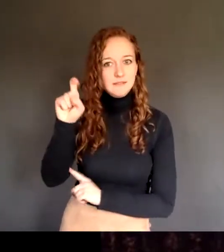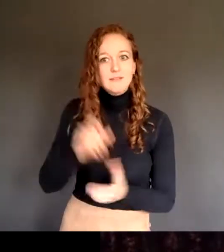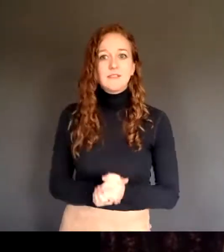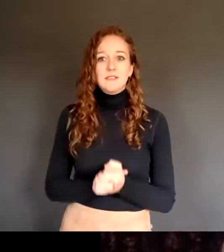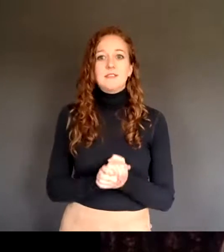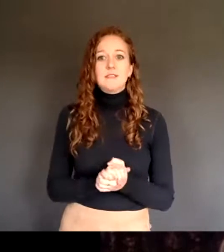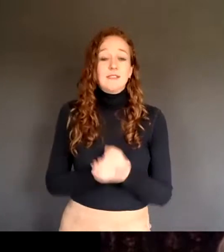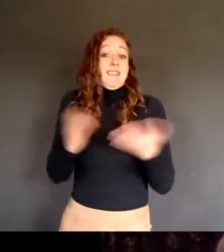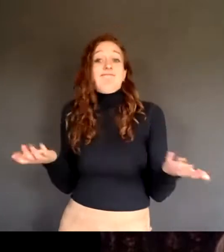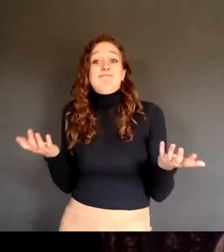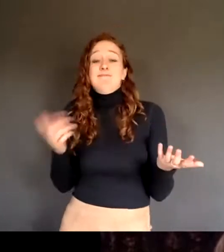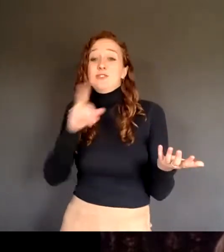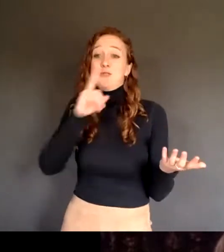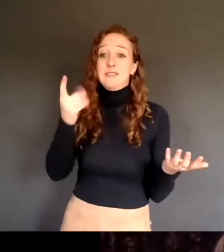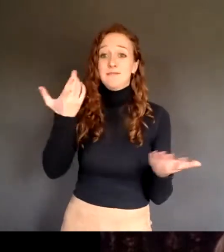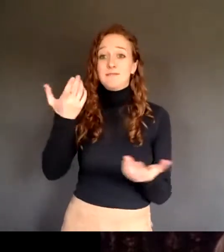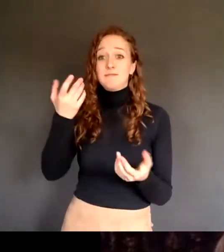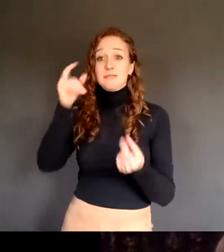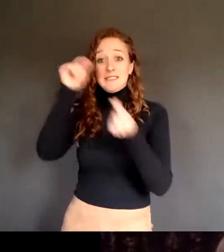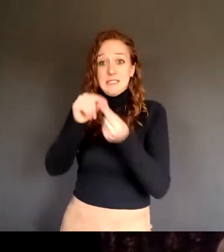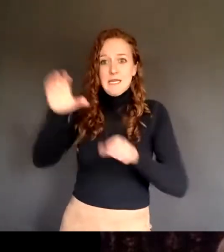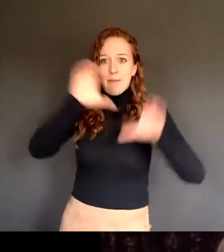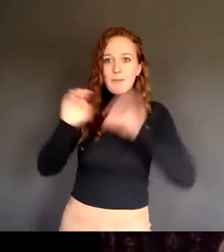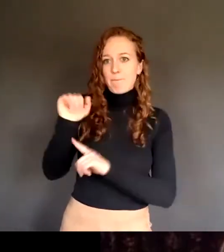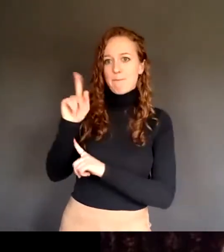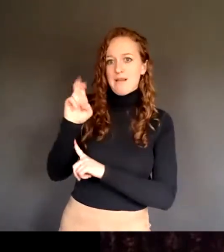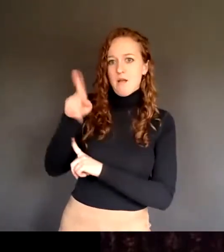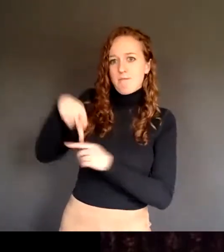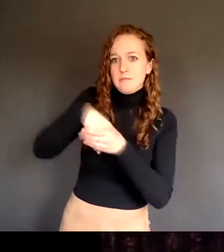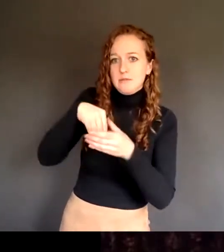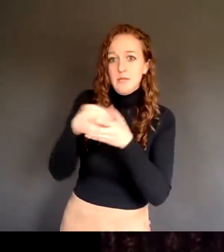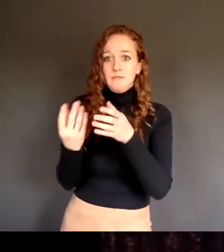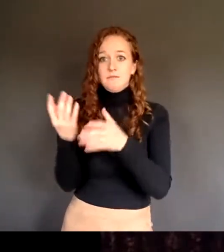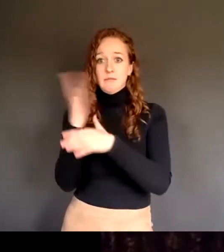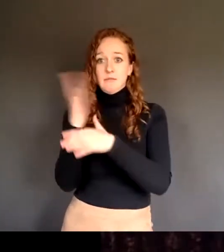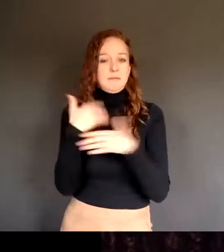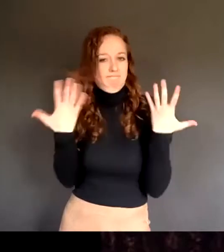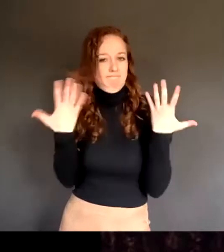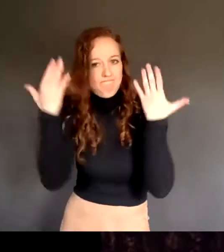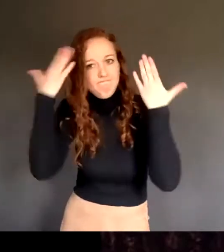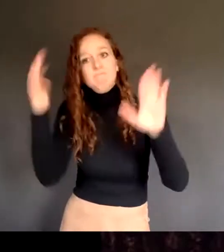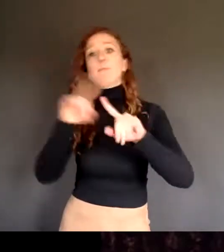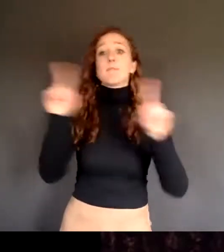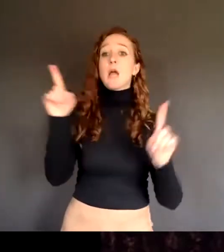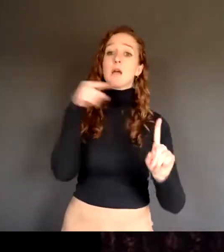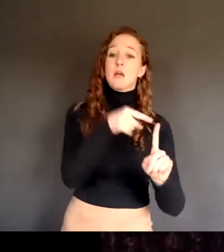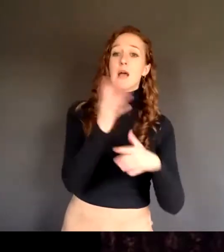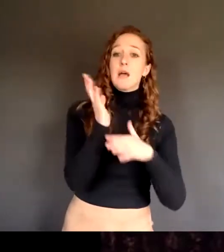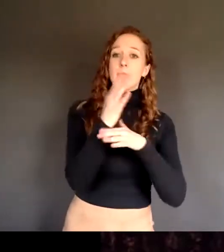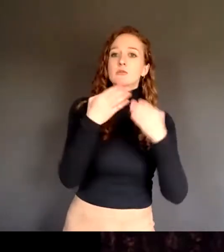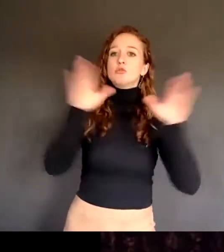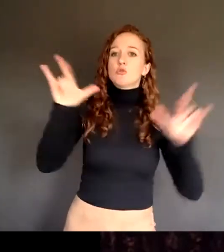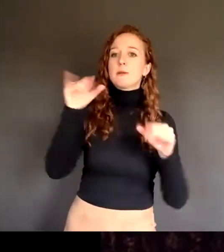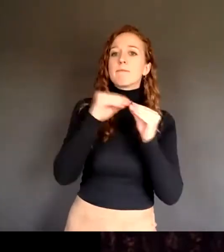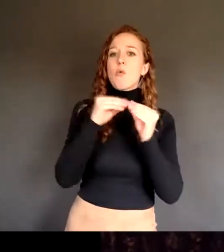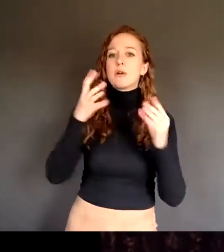secondary metabolites, or they're asking if it could have to do with the plant's secondary metabolites. Yeah, the specific chemical makeup of the algae, which I'm